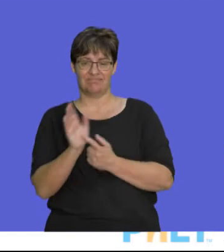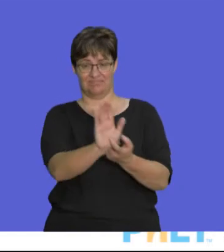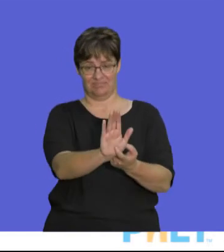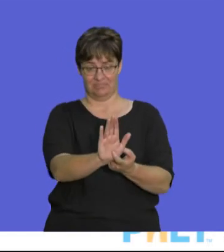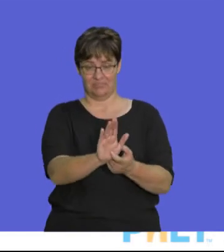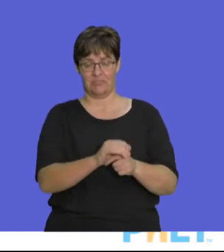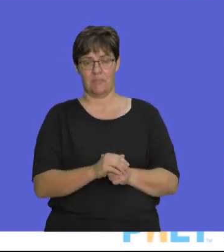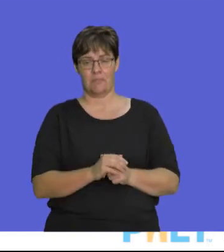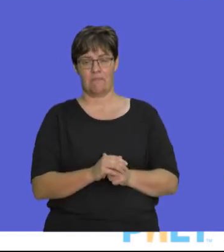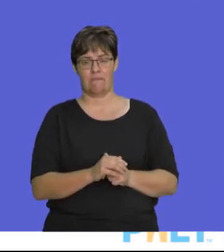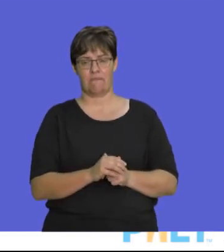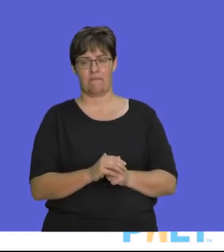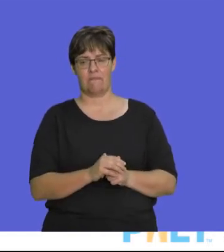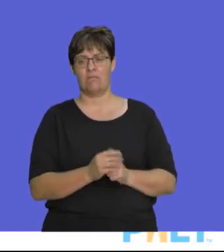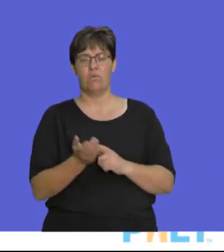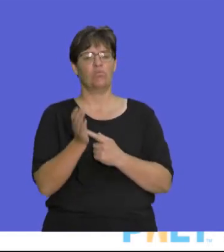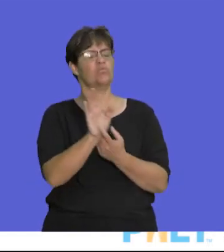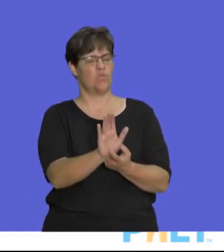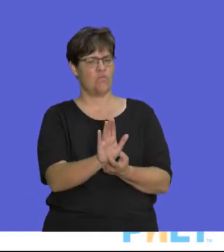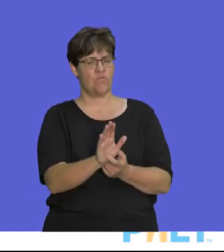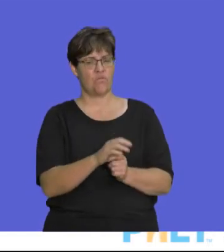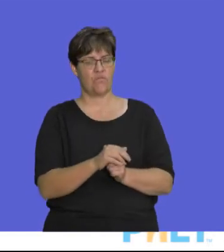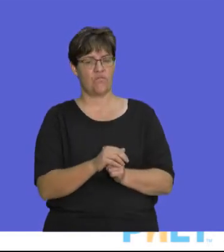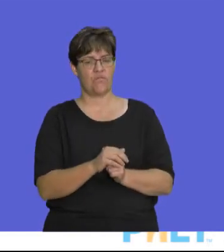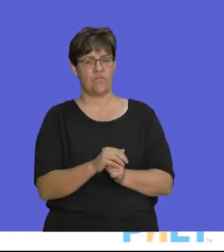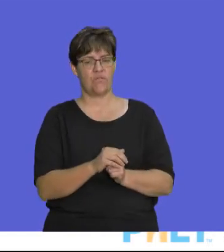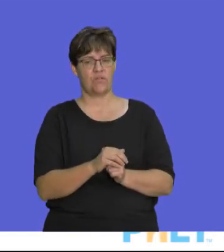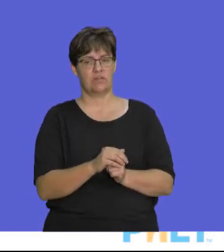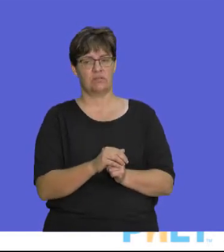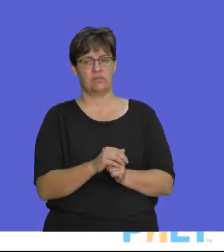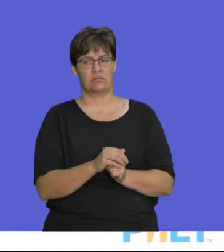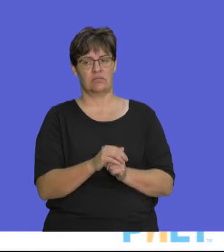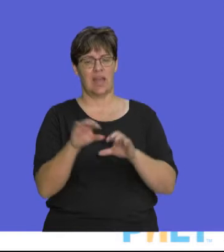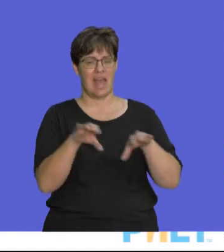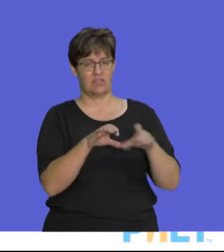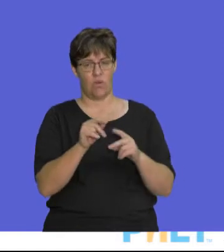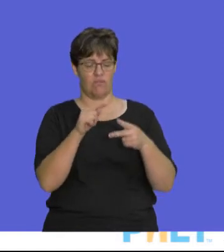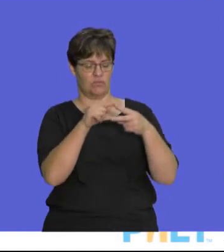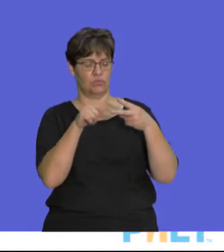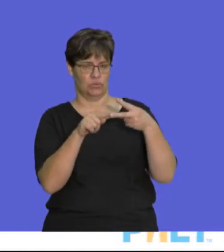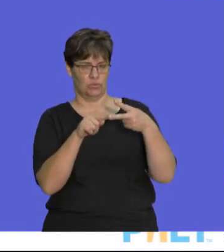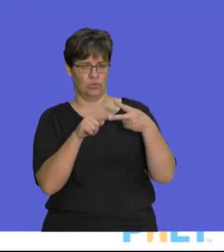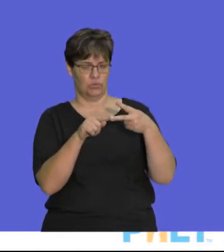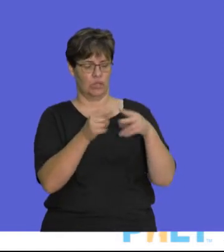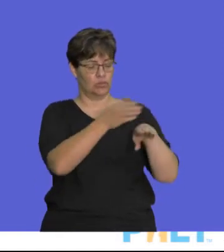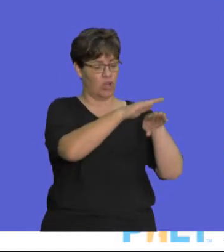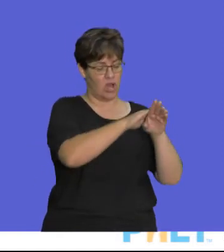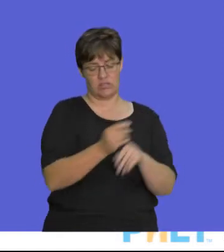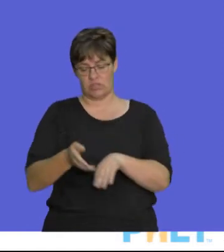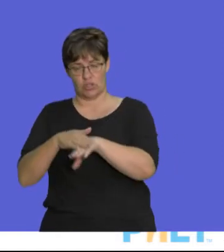show the interaction of those 2 point charges that are opposite, this is what happens,